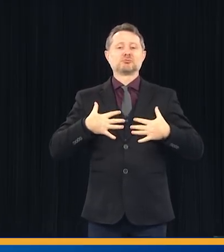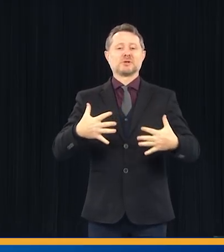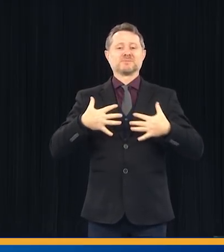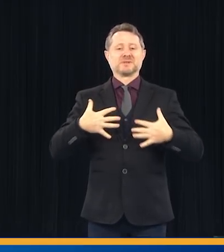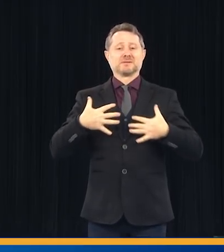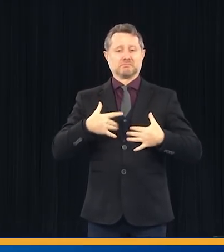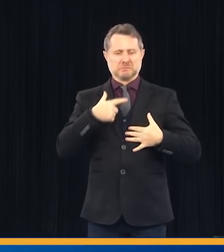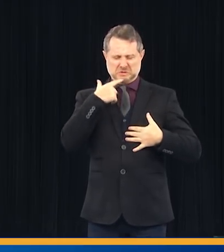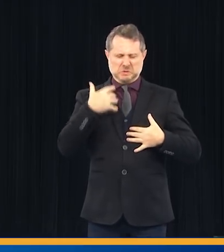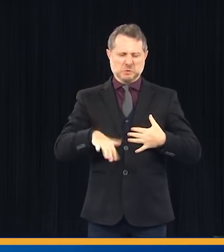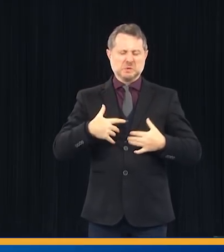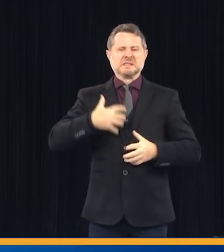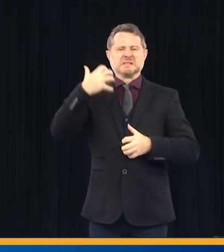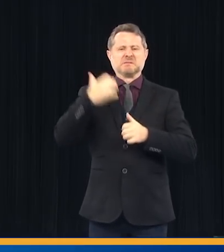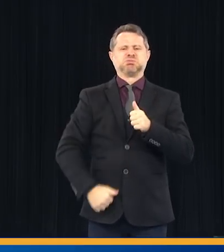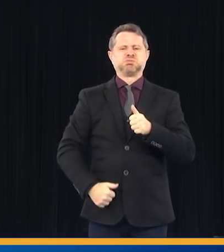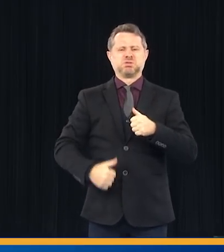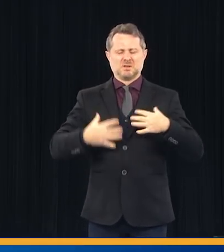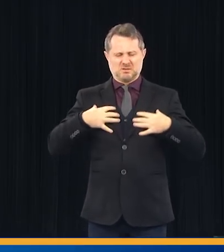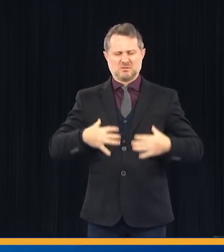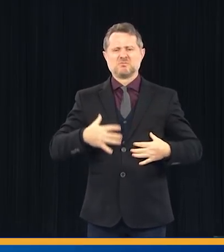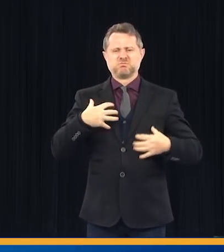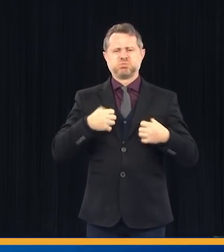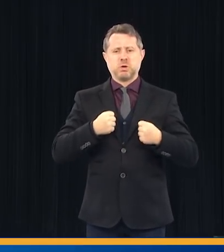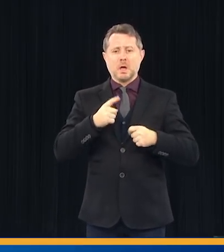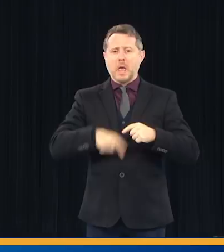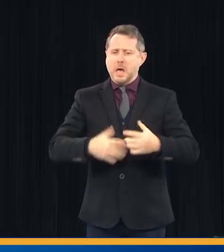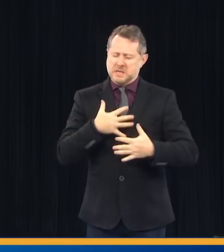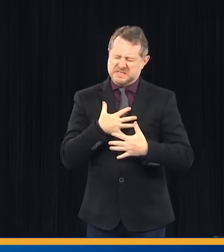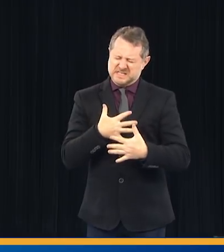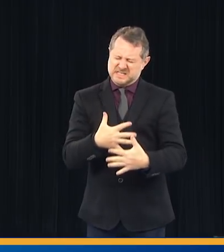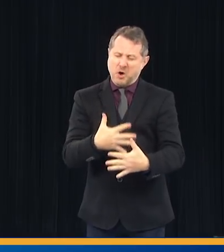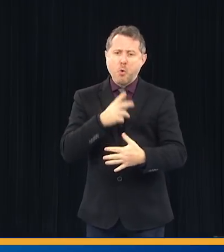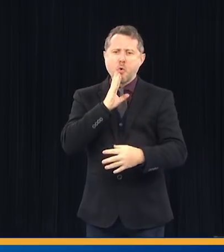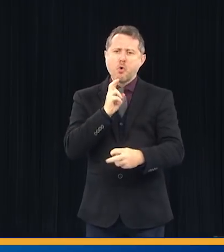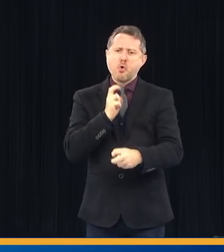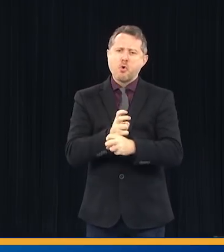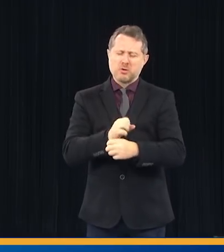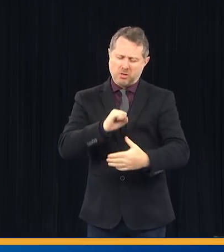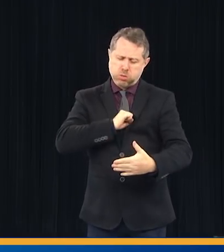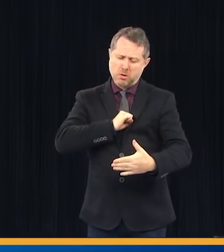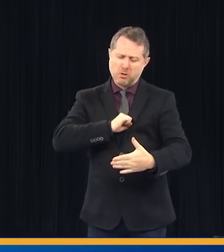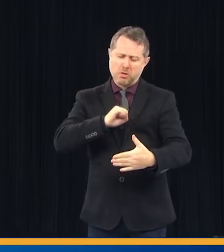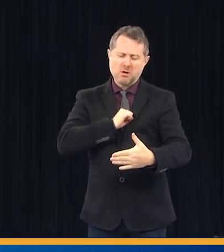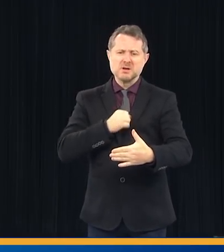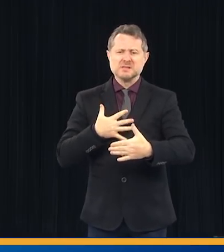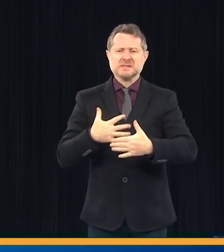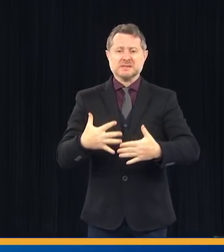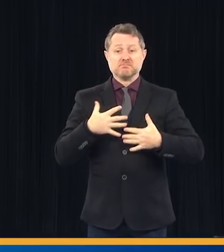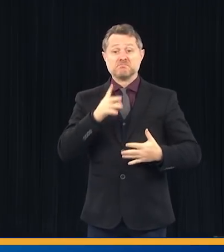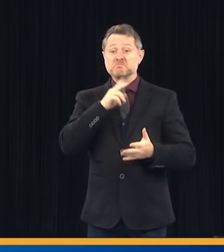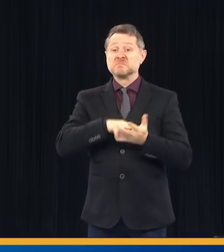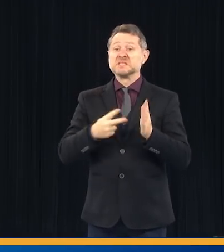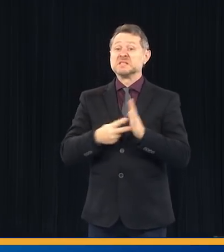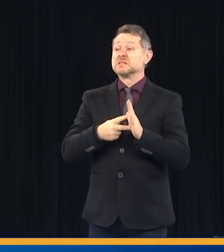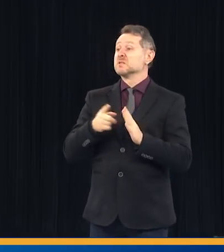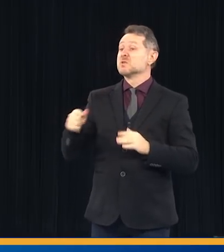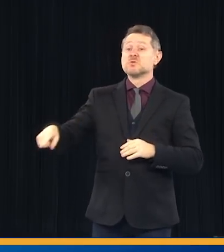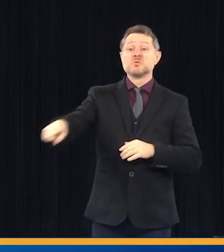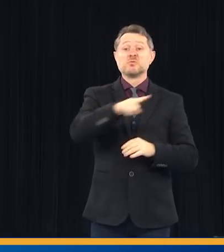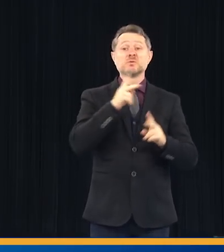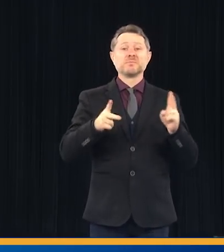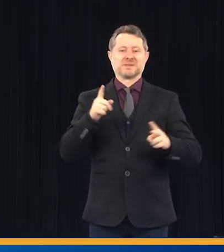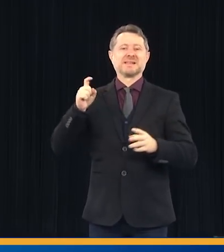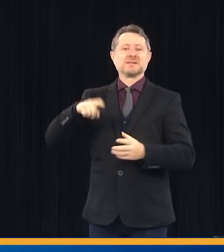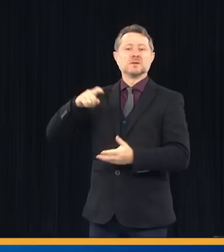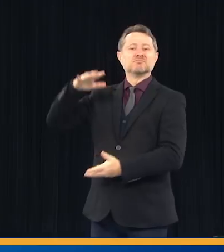damaged. They're having trouble breathing. They have a cough, and they all need a ventilator.